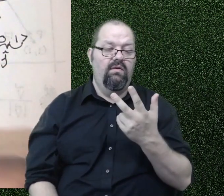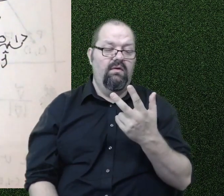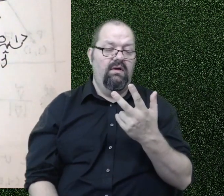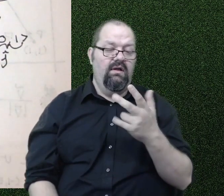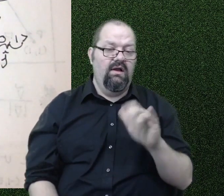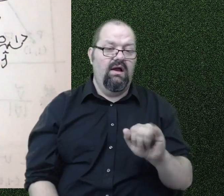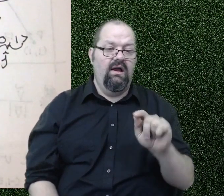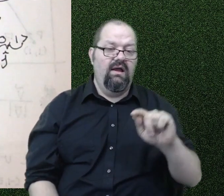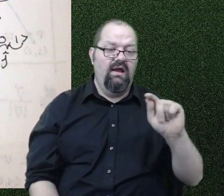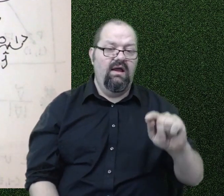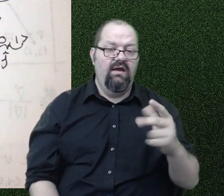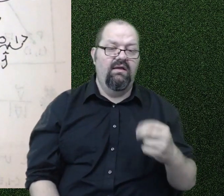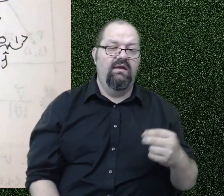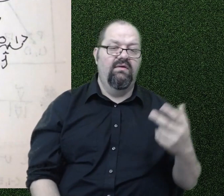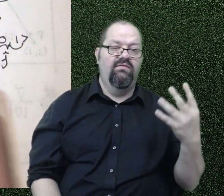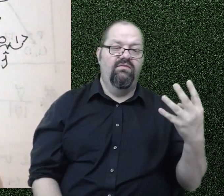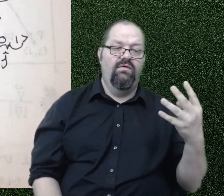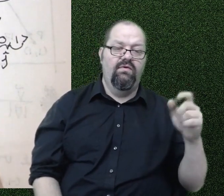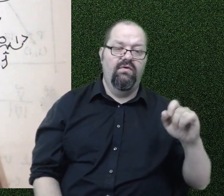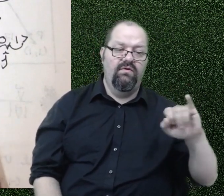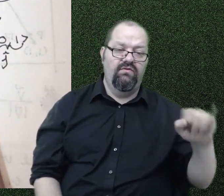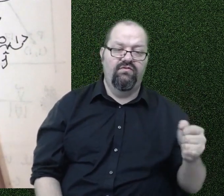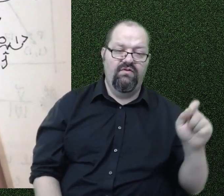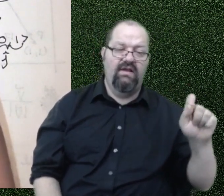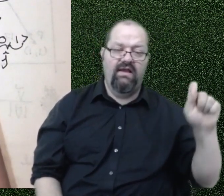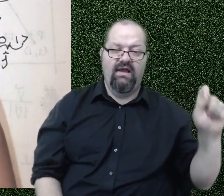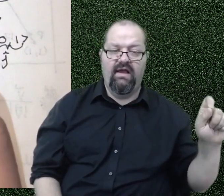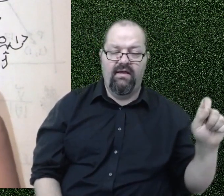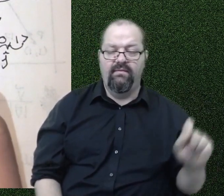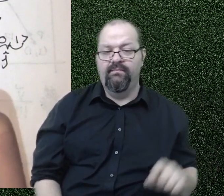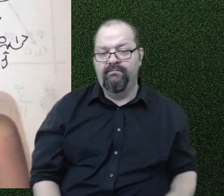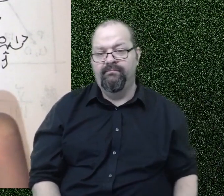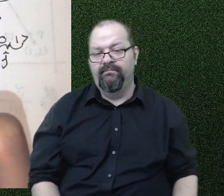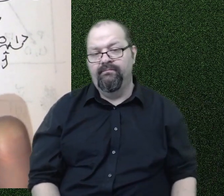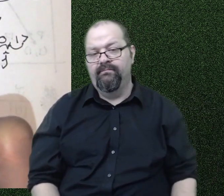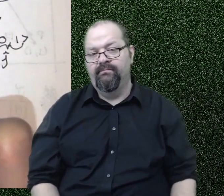So here's our alternate notation for v.